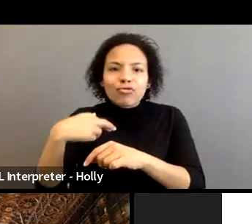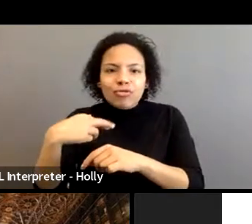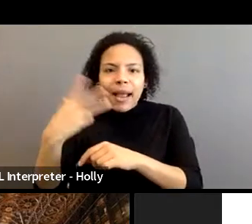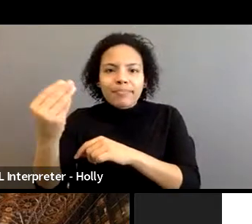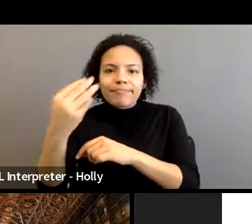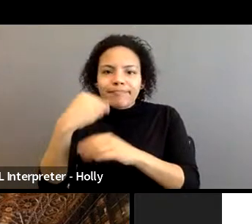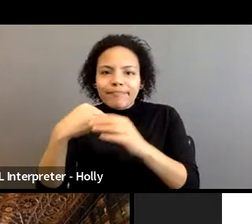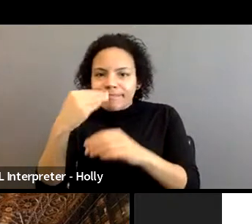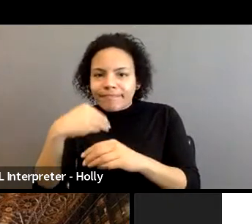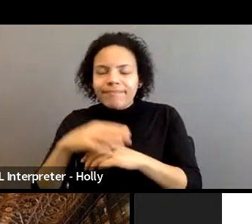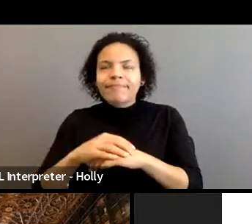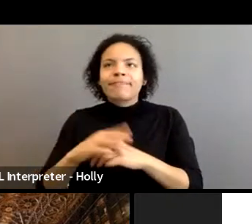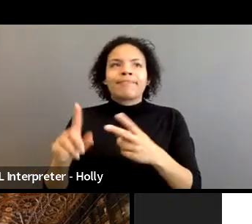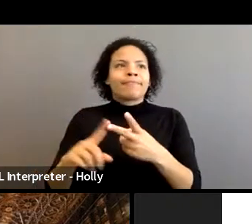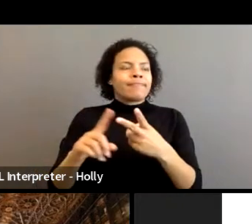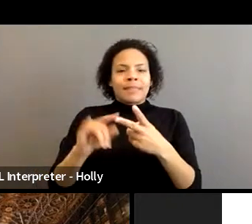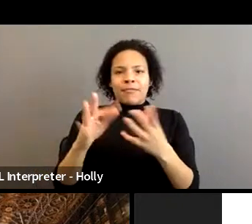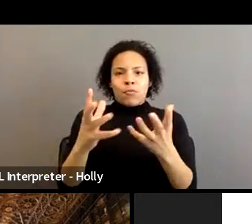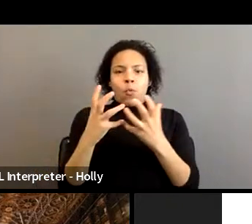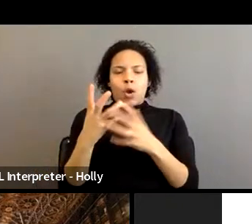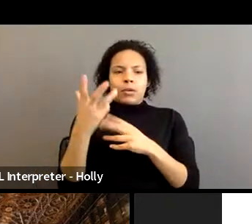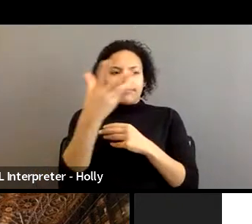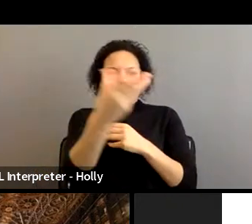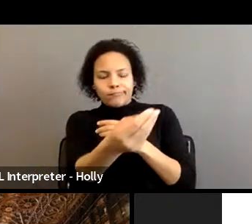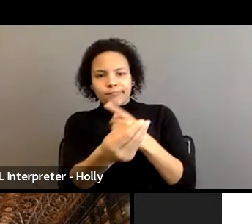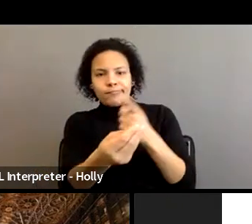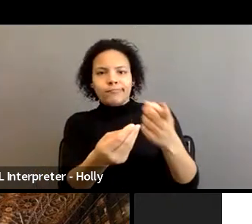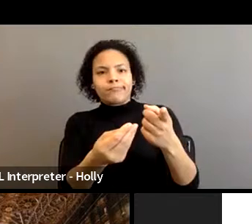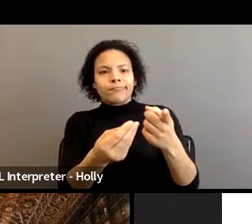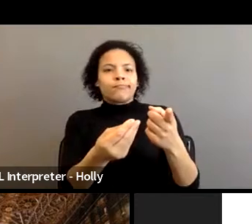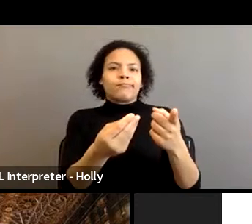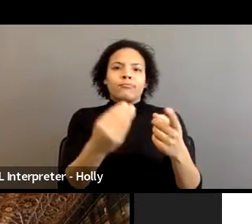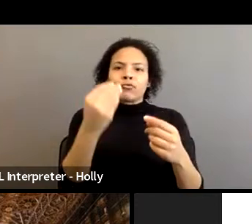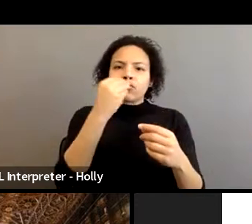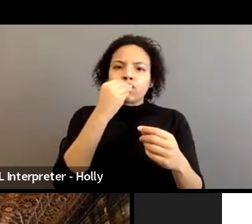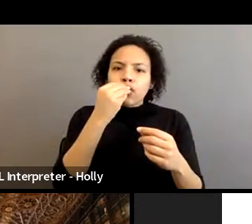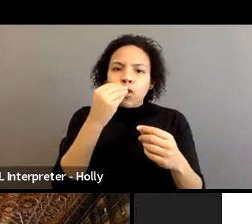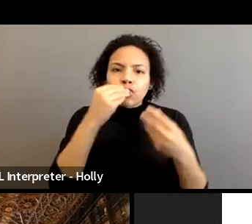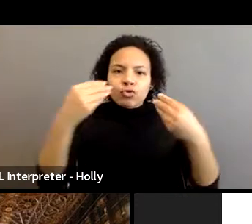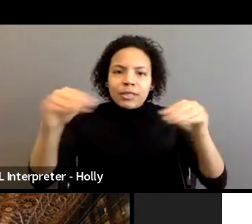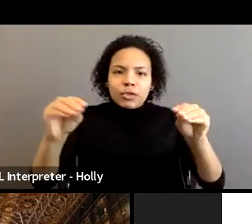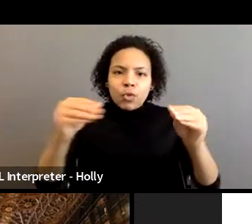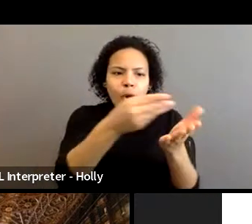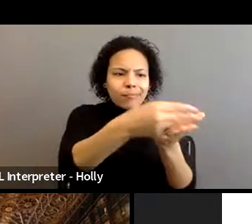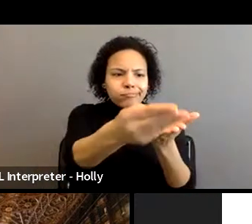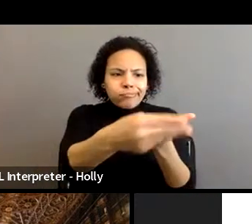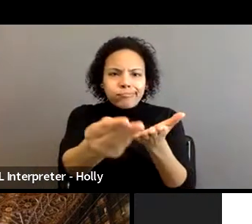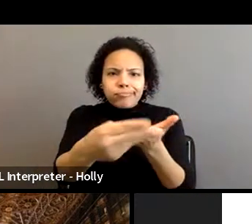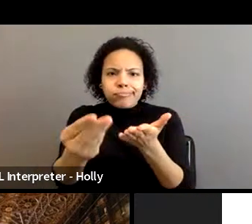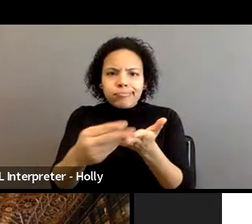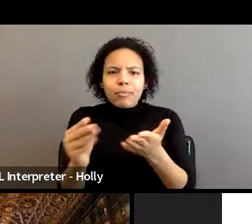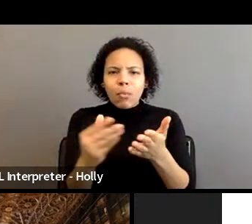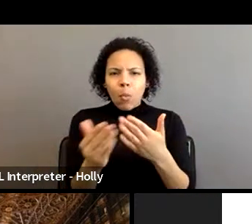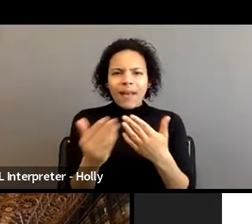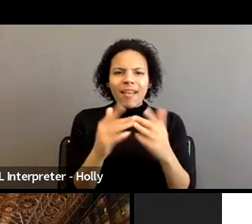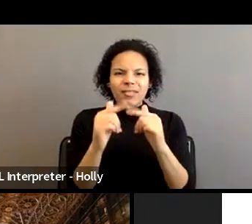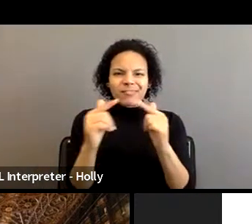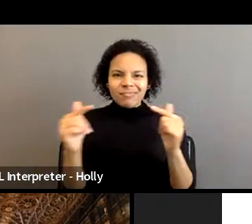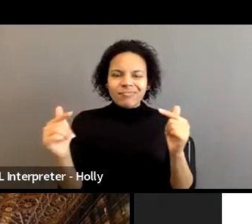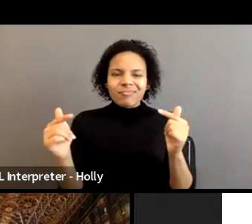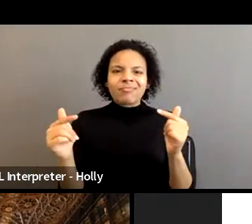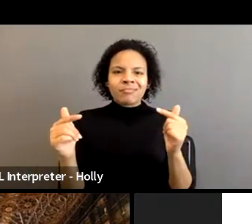the pandemic has changed some of that trajectory. But how have these